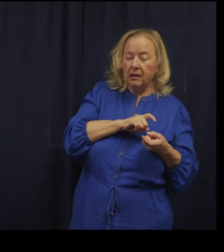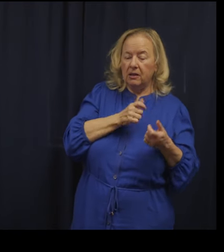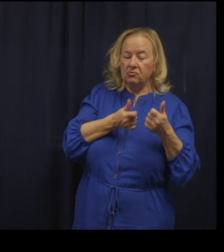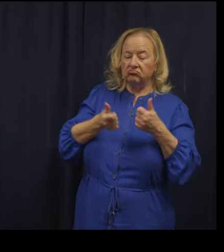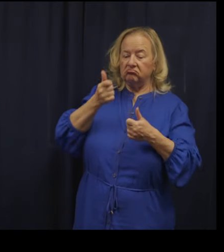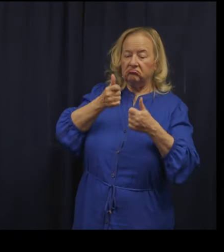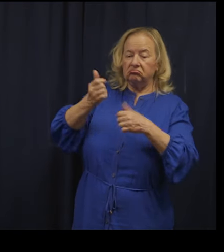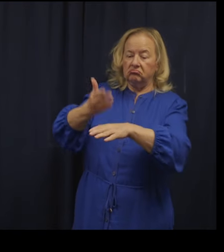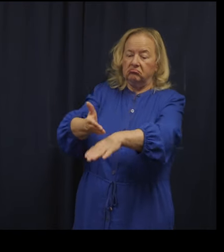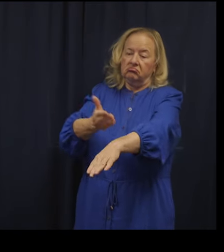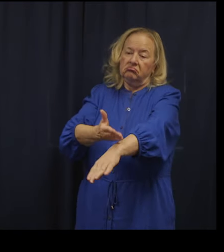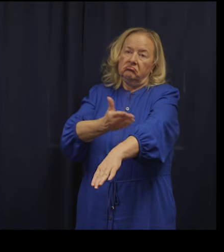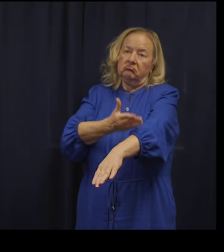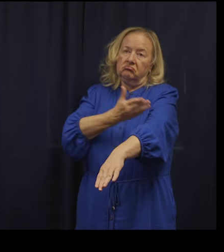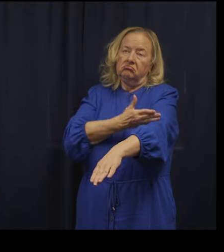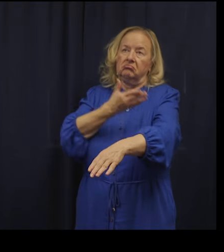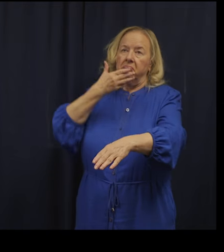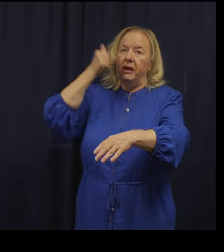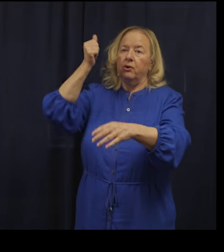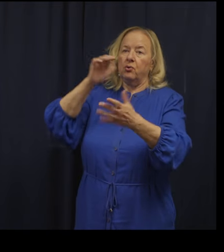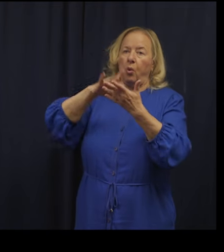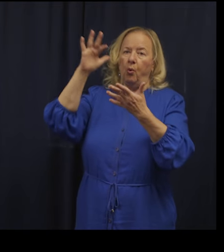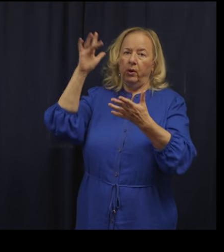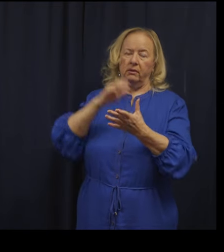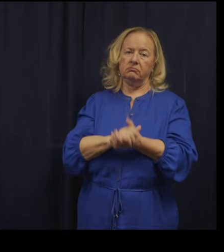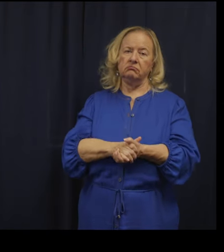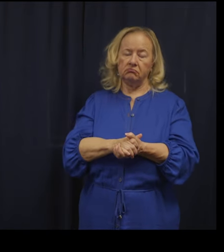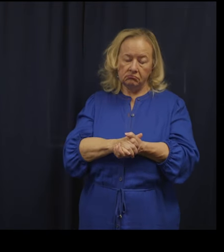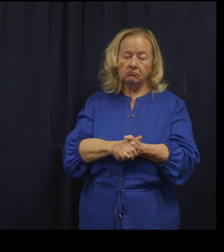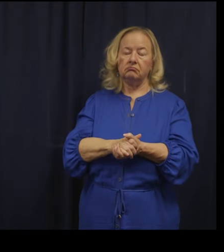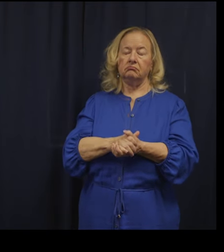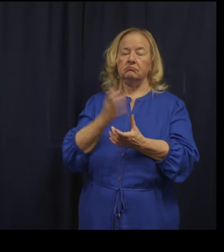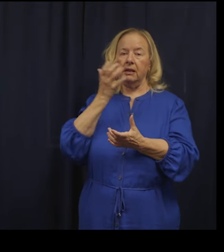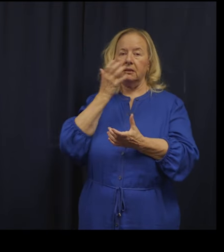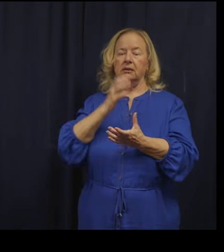glory. Amazing.